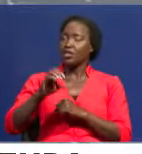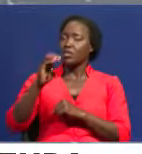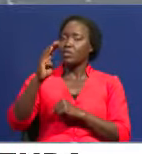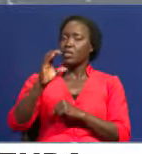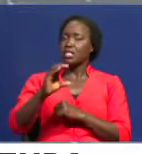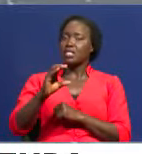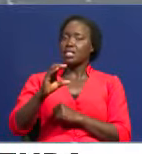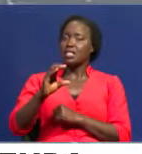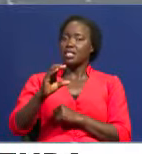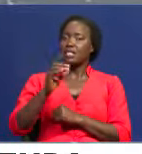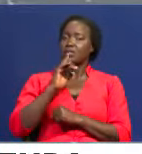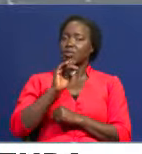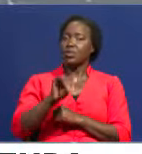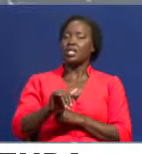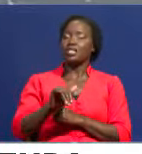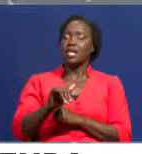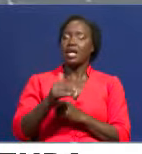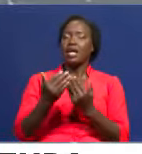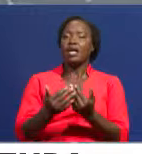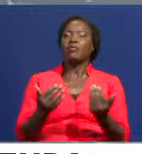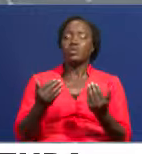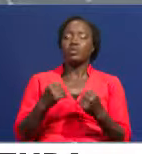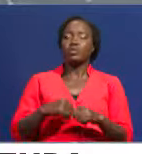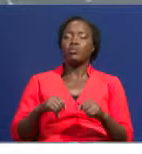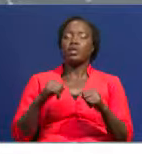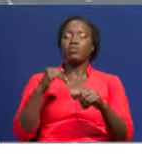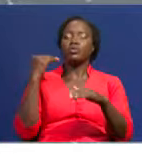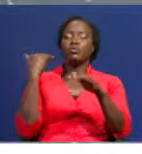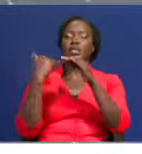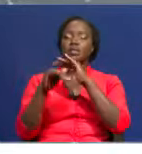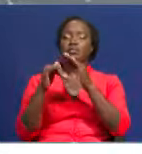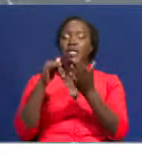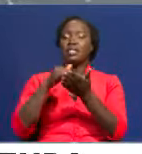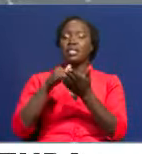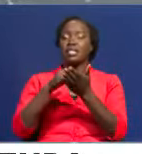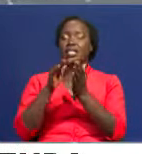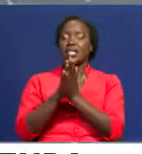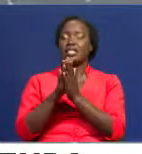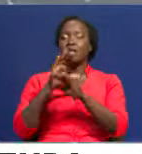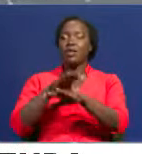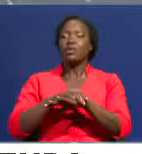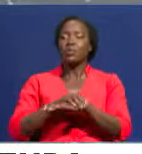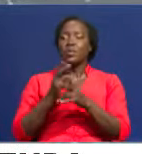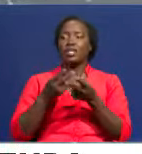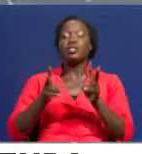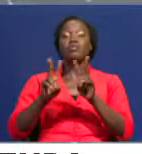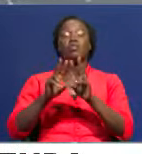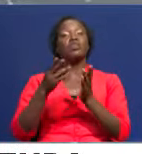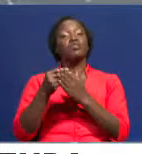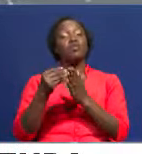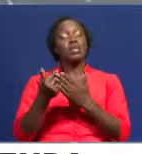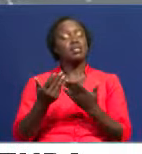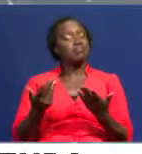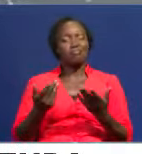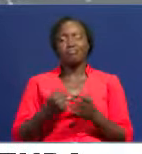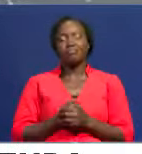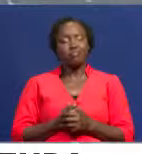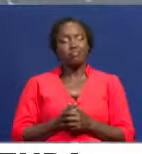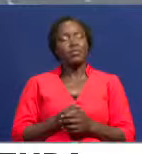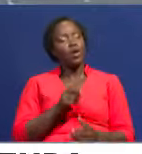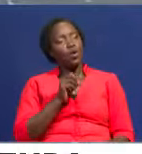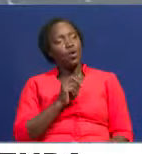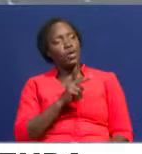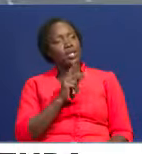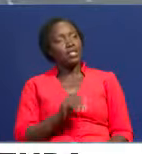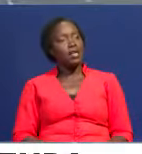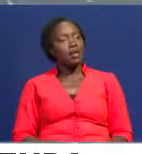CBC so that our kids will be able to maximize it and we get value for money out of it. Mm-hmm. Yeah. Mm-hmm.